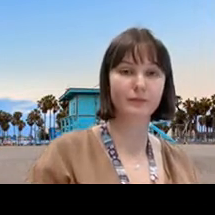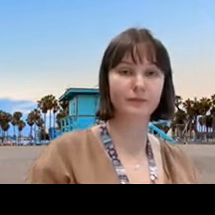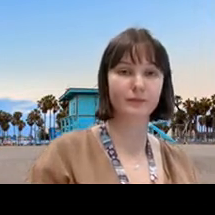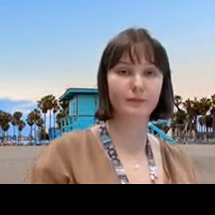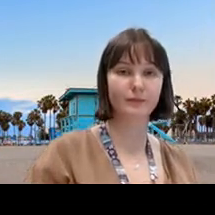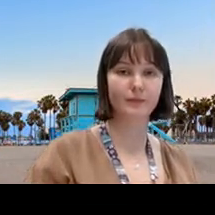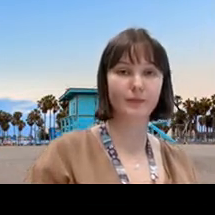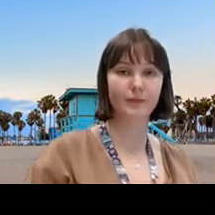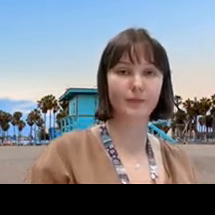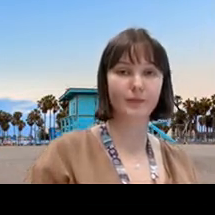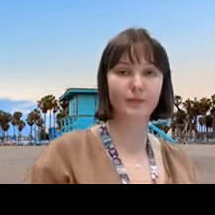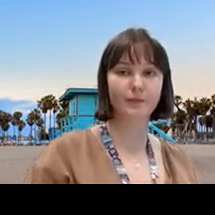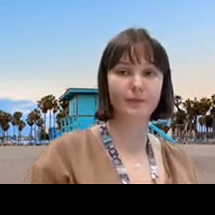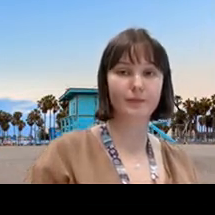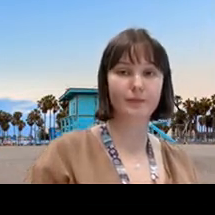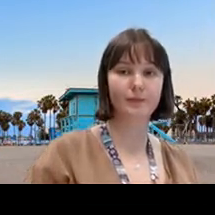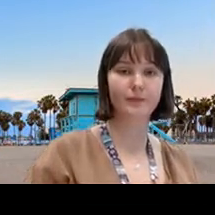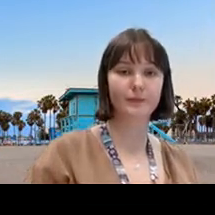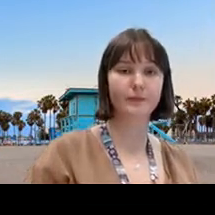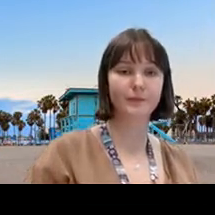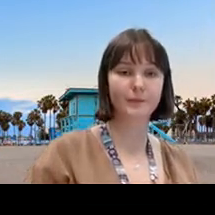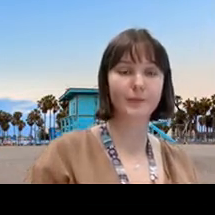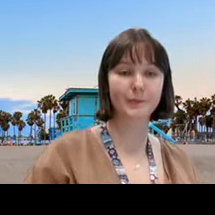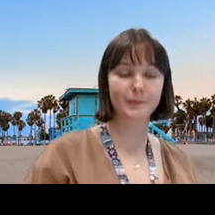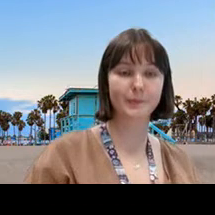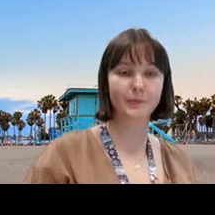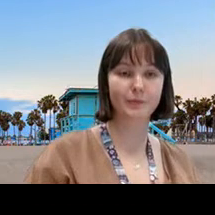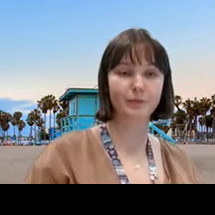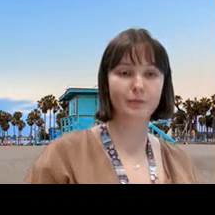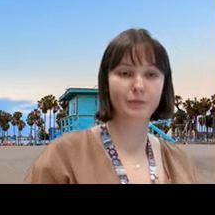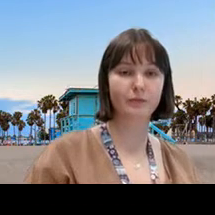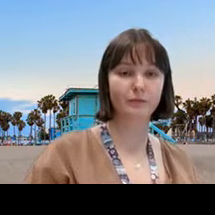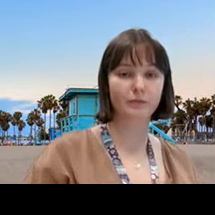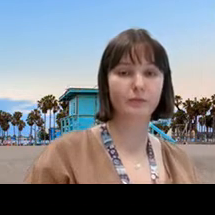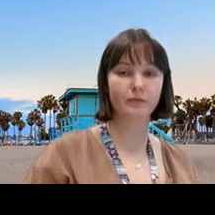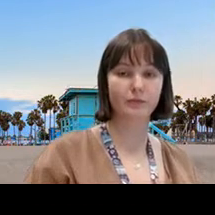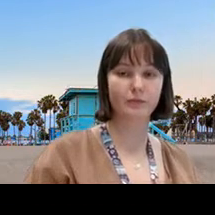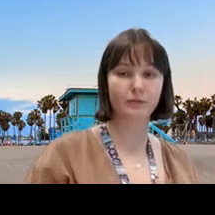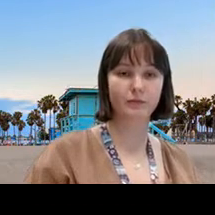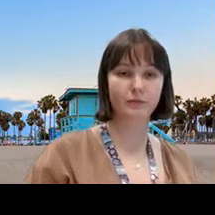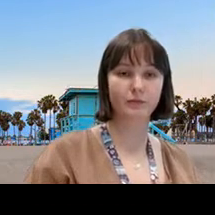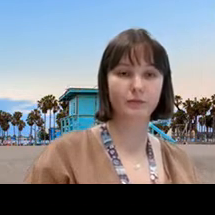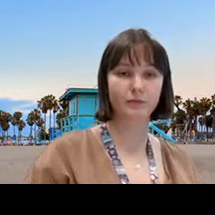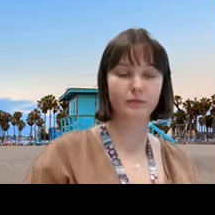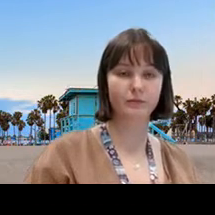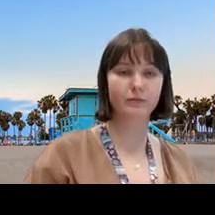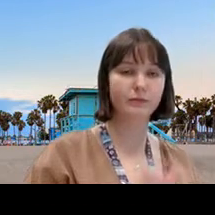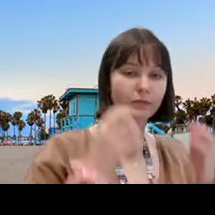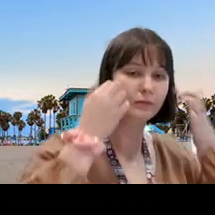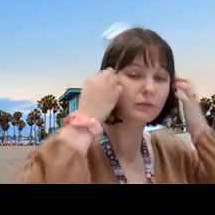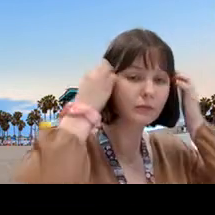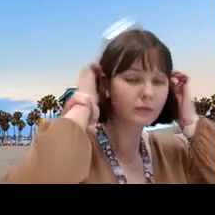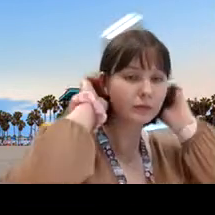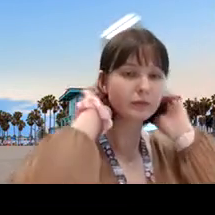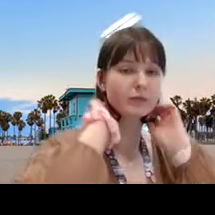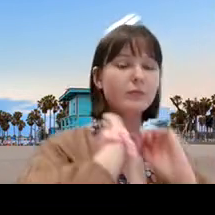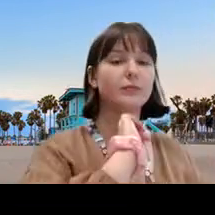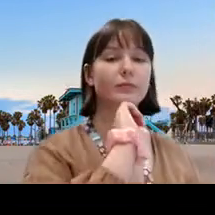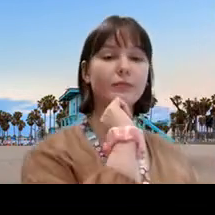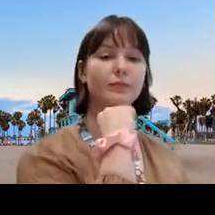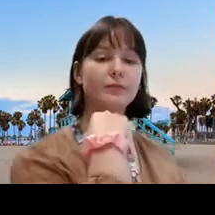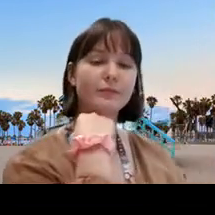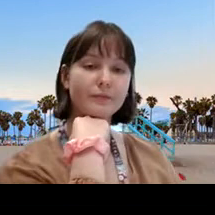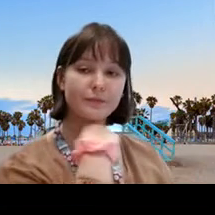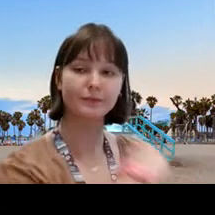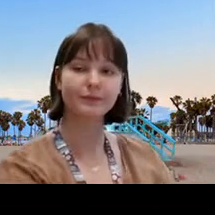really strongly encourage you to consider attending or enrolling for online. It's free. In terms of our